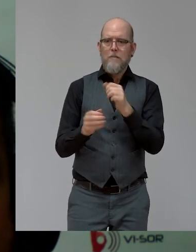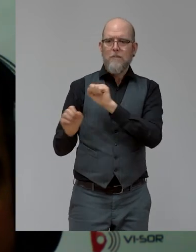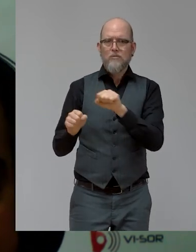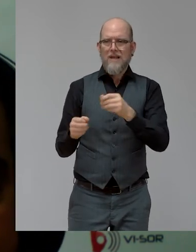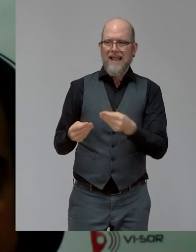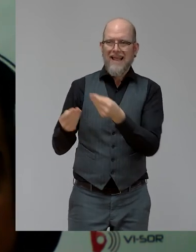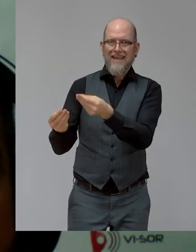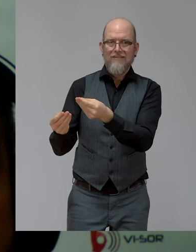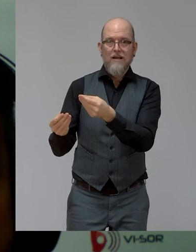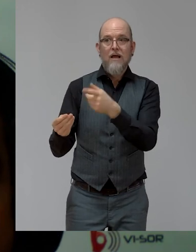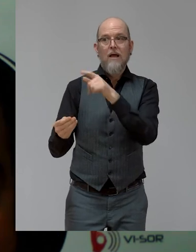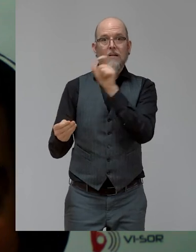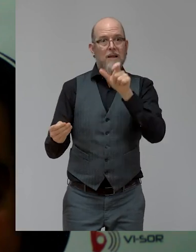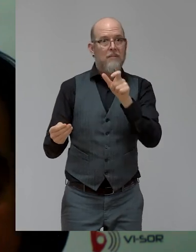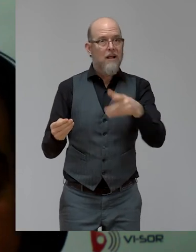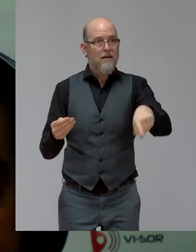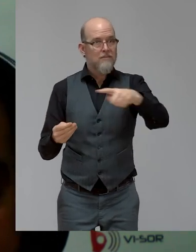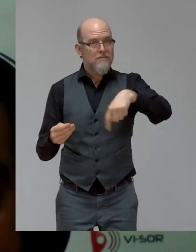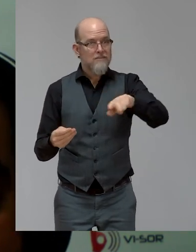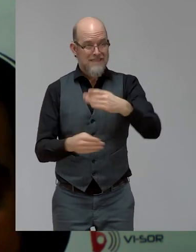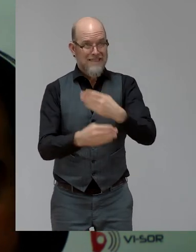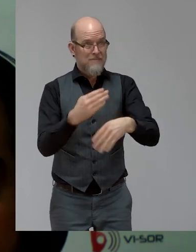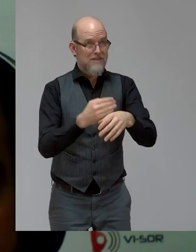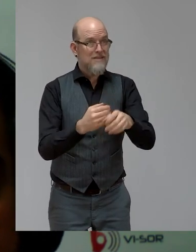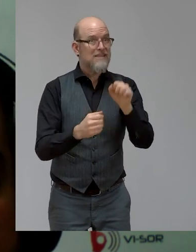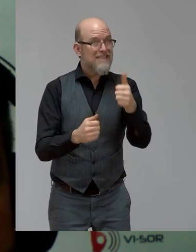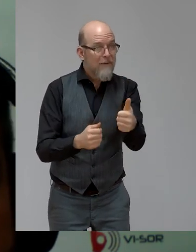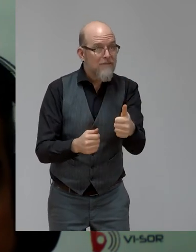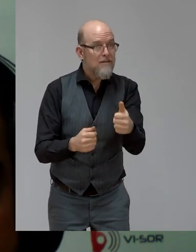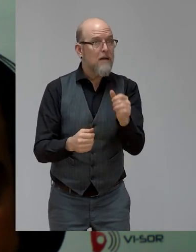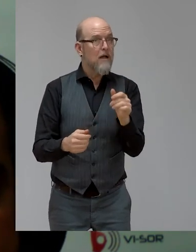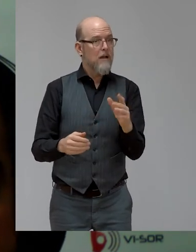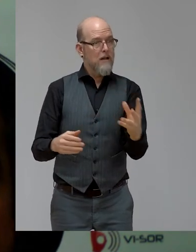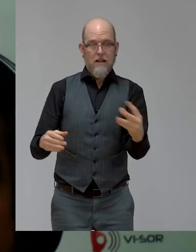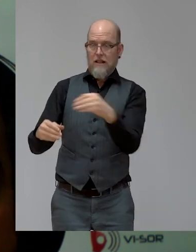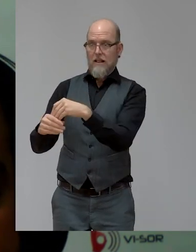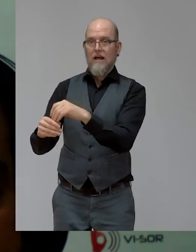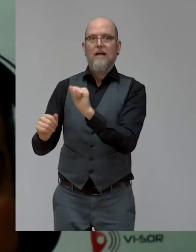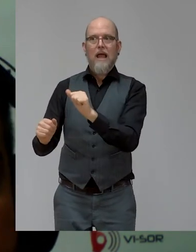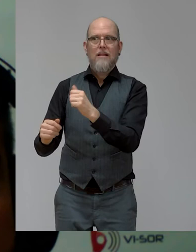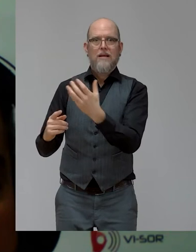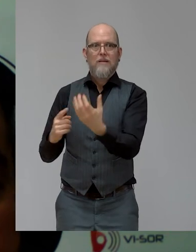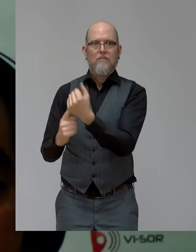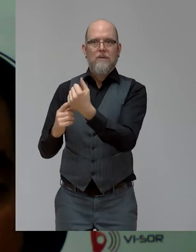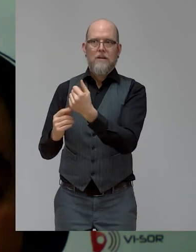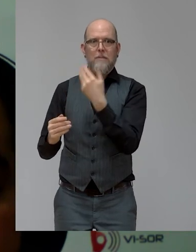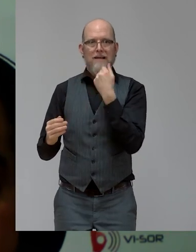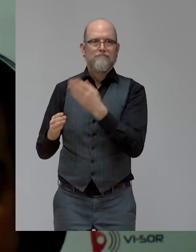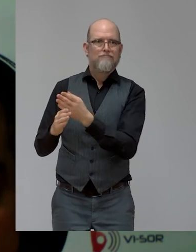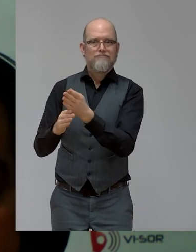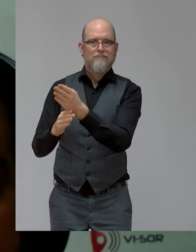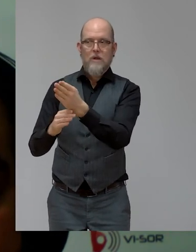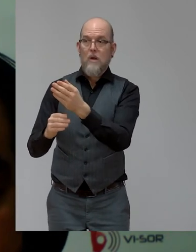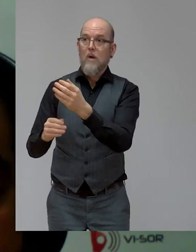as personnel and professional development for people with disabilities. This can be done through inclusion